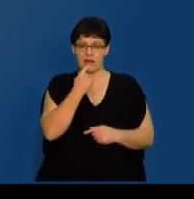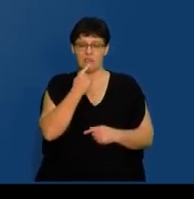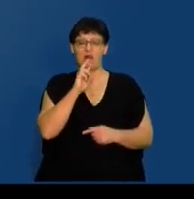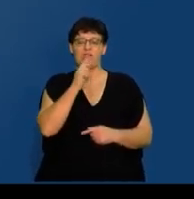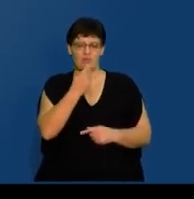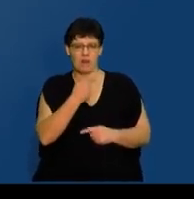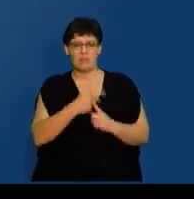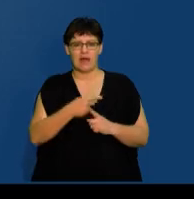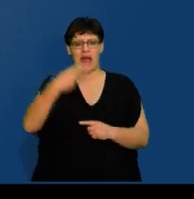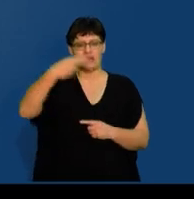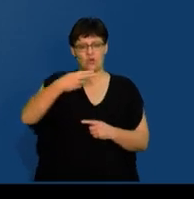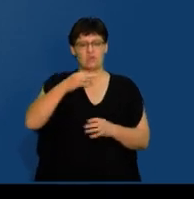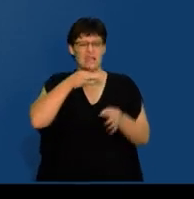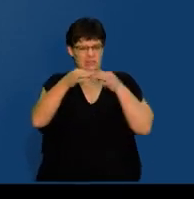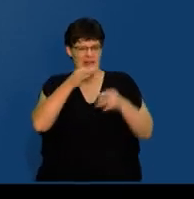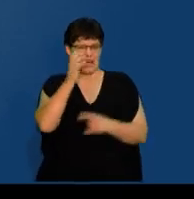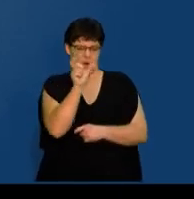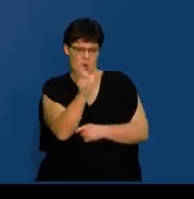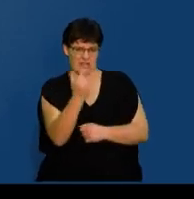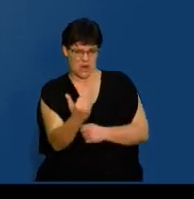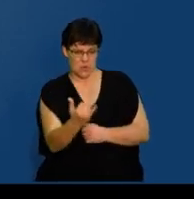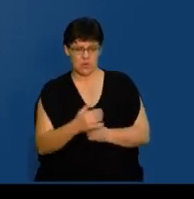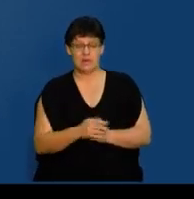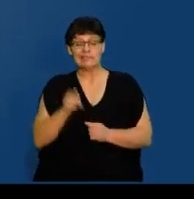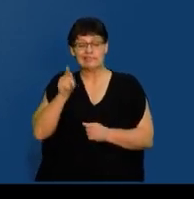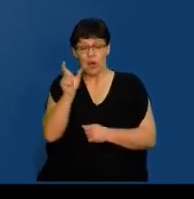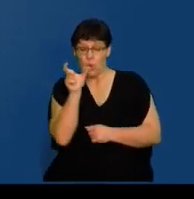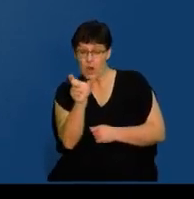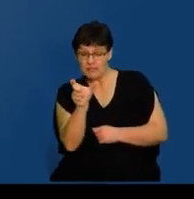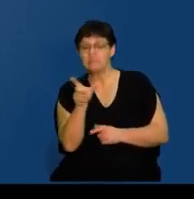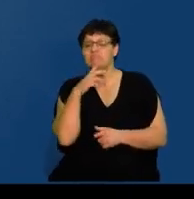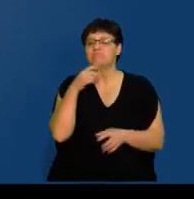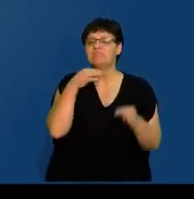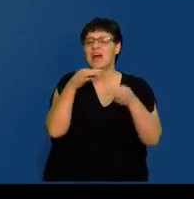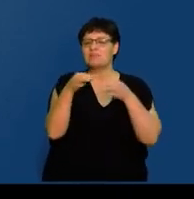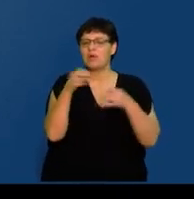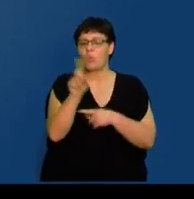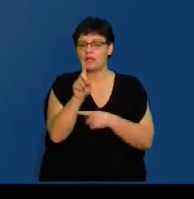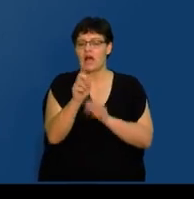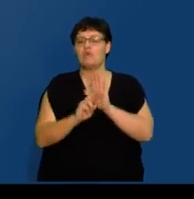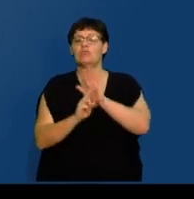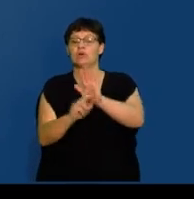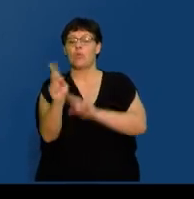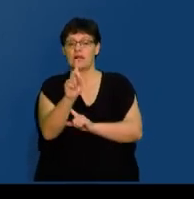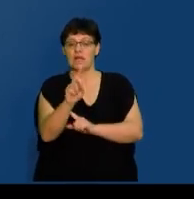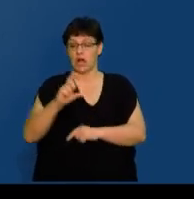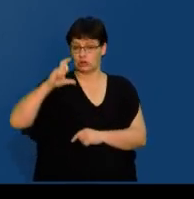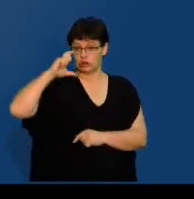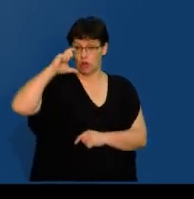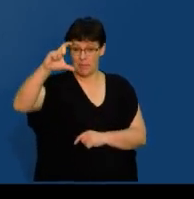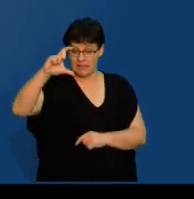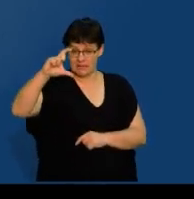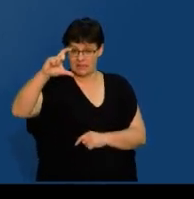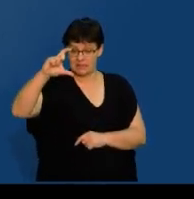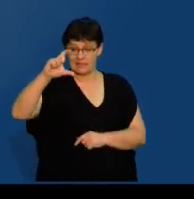explain heterozygous in a bit. Remember that in heterozygous, we're referring to the representation of a dominant allele,